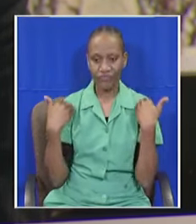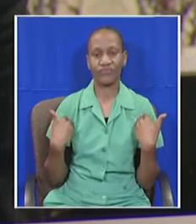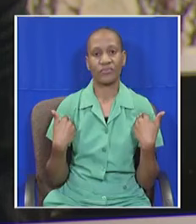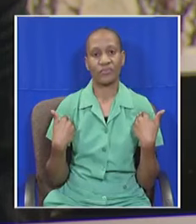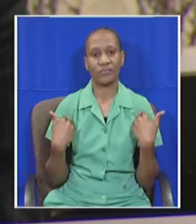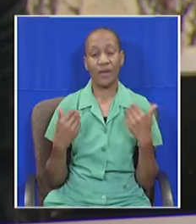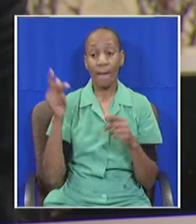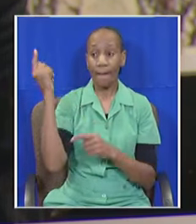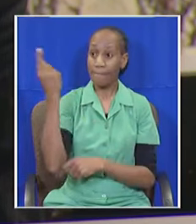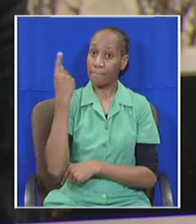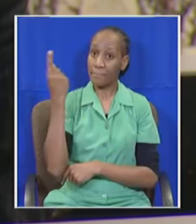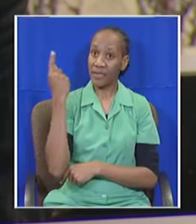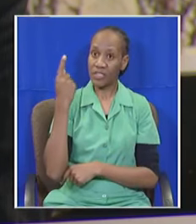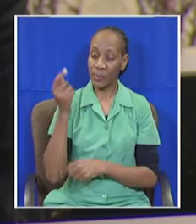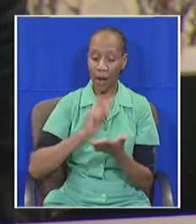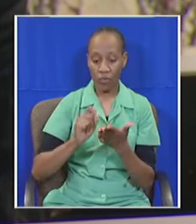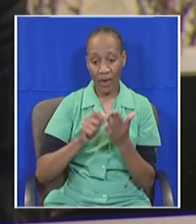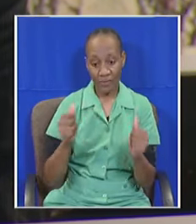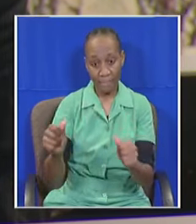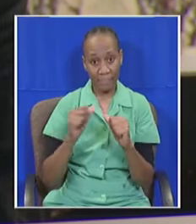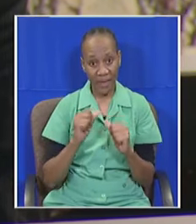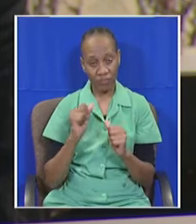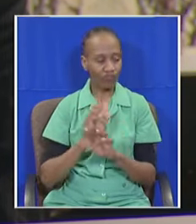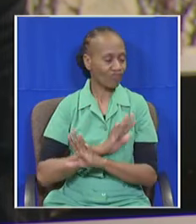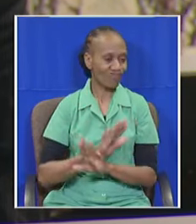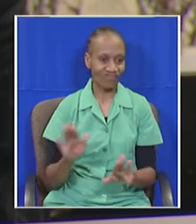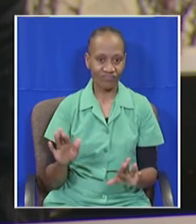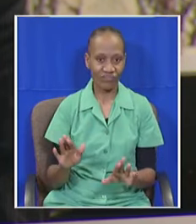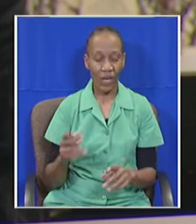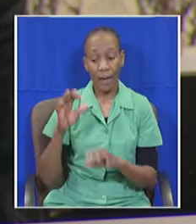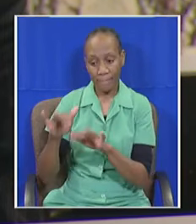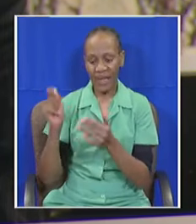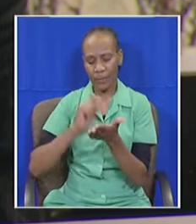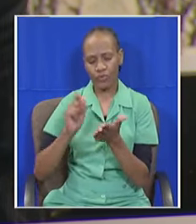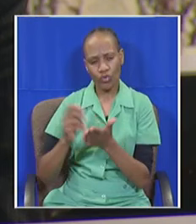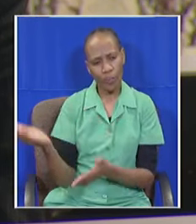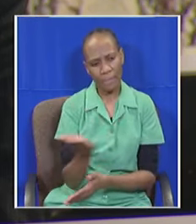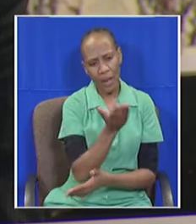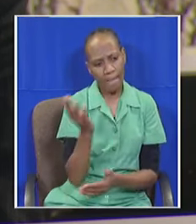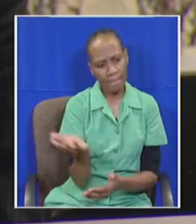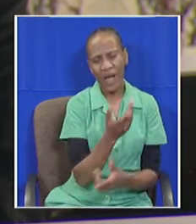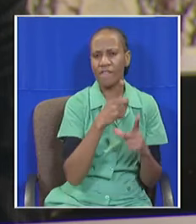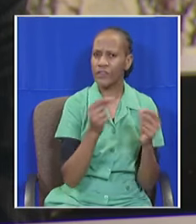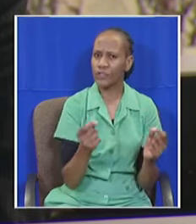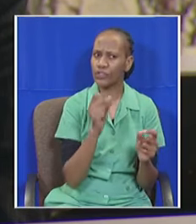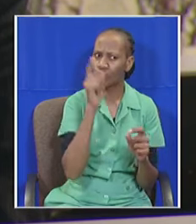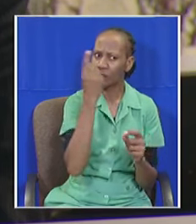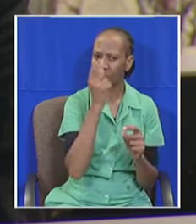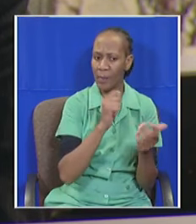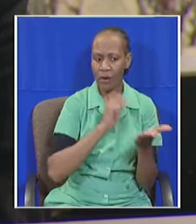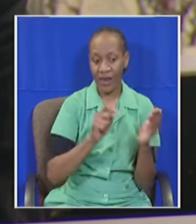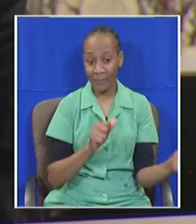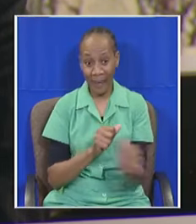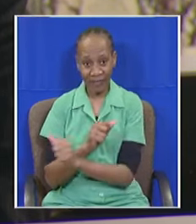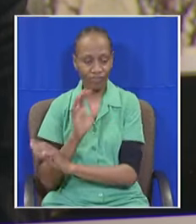school principal did not reply to any parliamentary correspondence we sent him in this